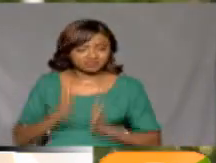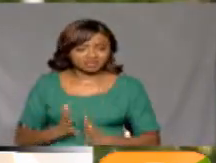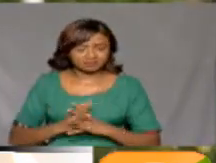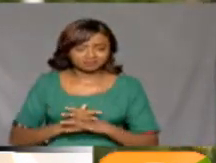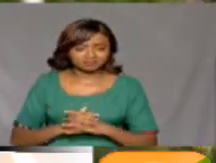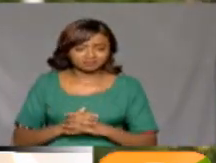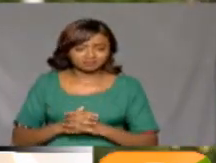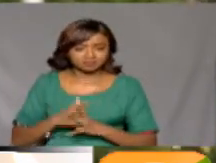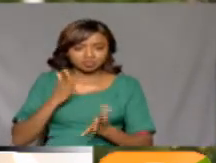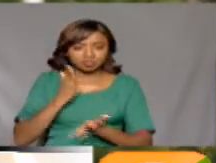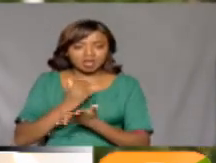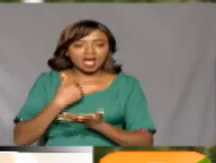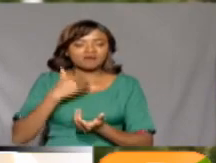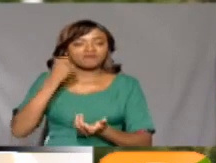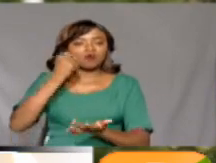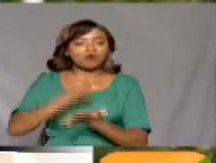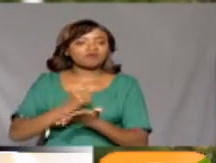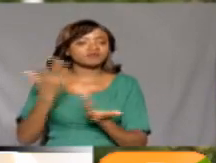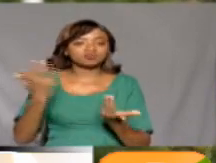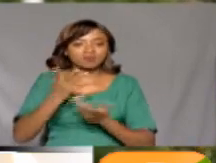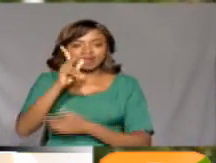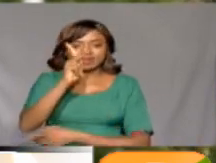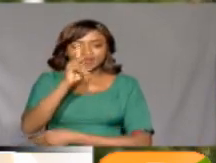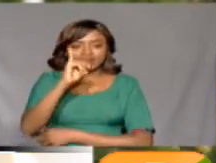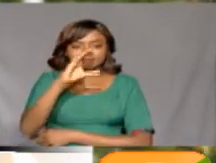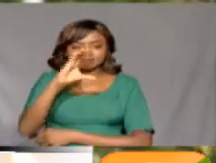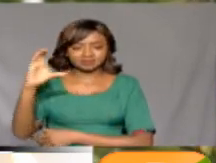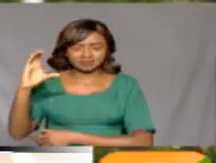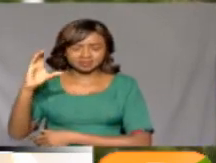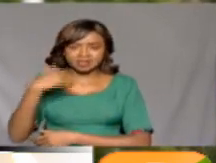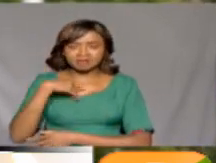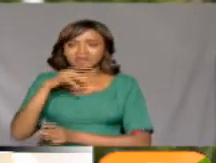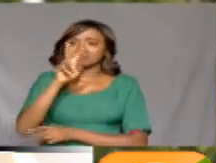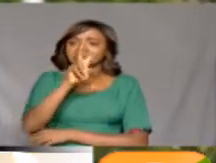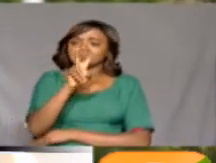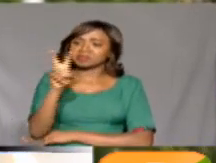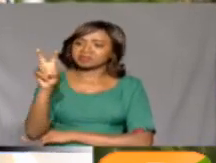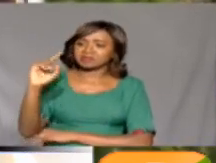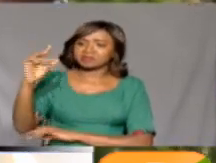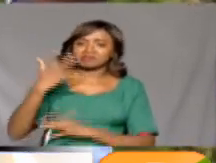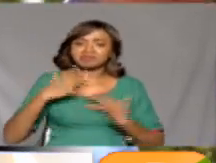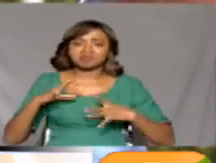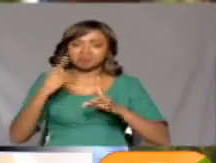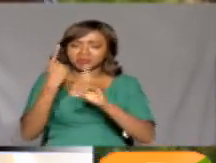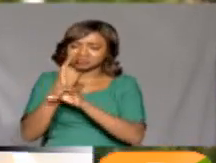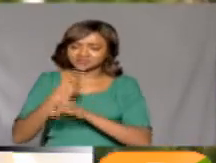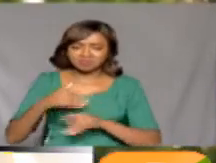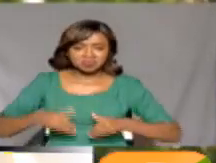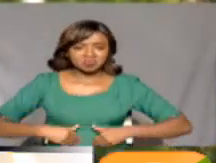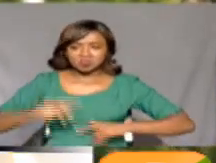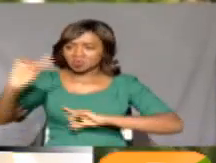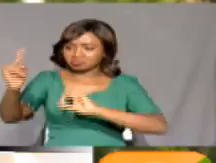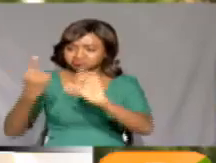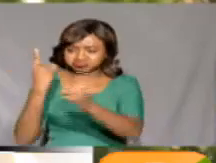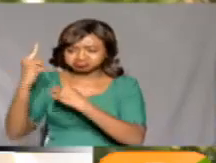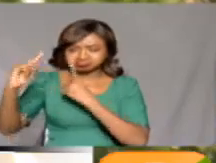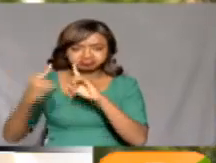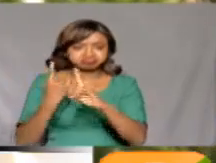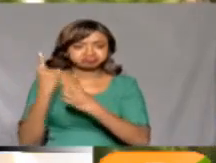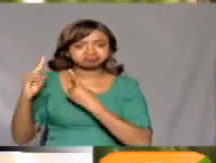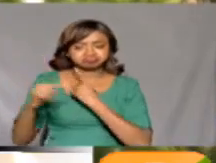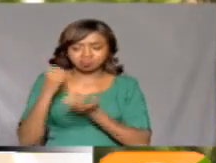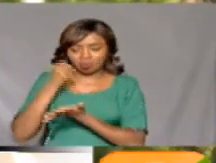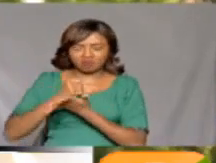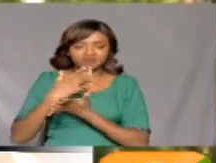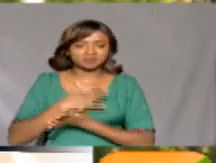at the KICC. And I used to see people from youth from different parts of Kenya, from as